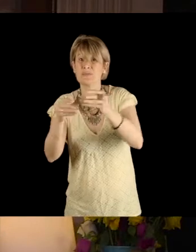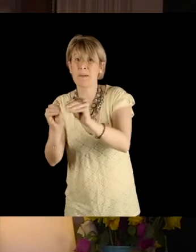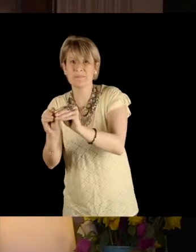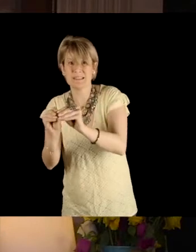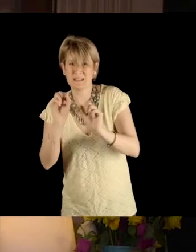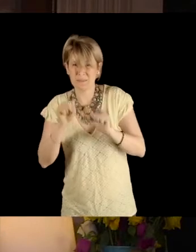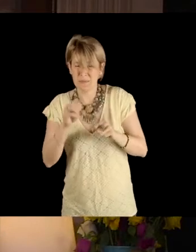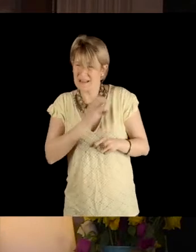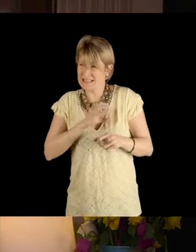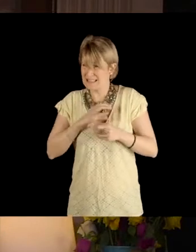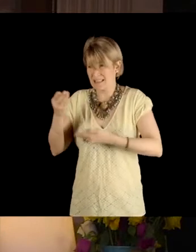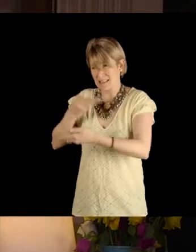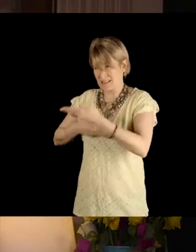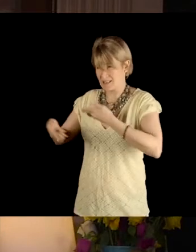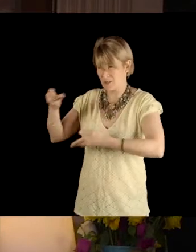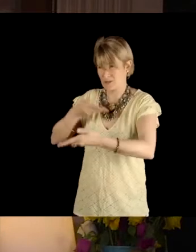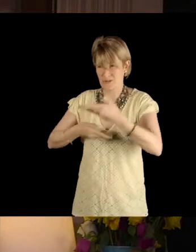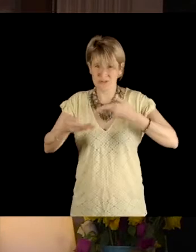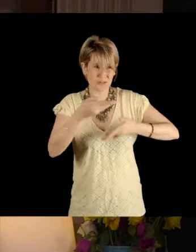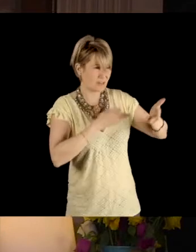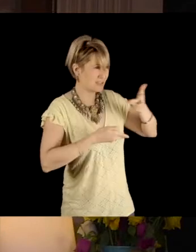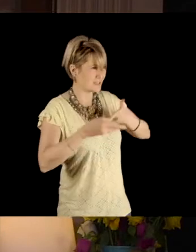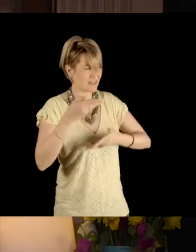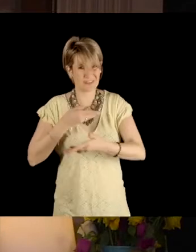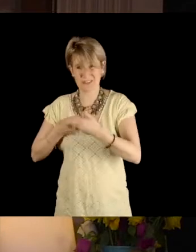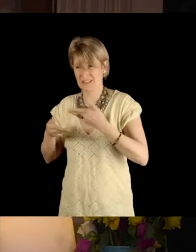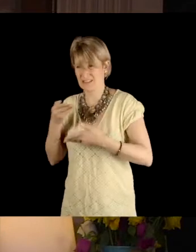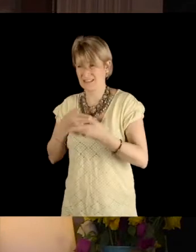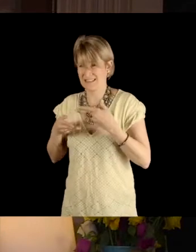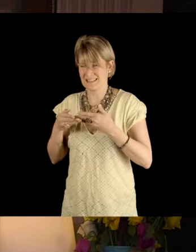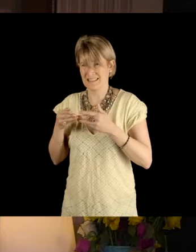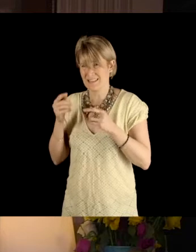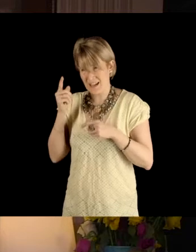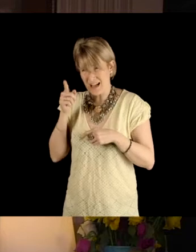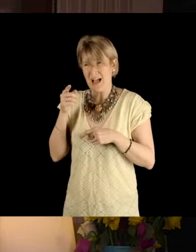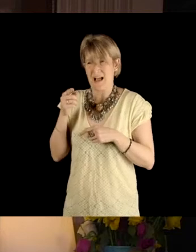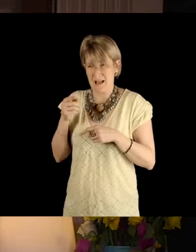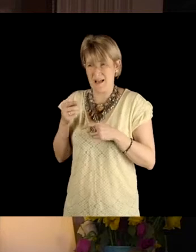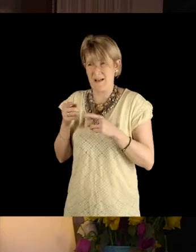I would like you to do one more thing. Accelerate this process.